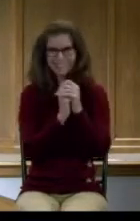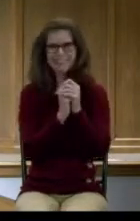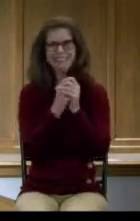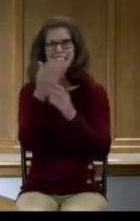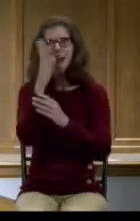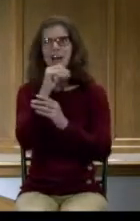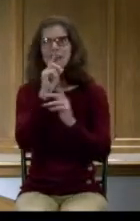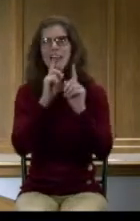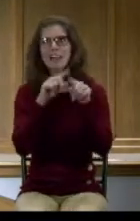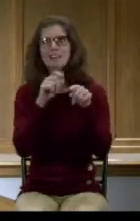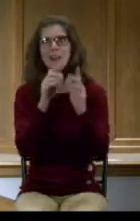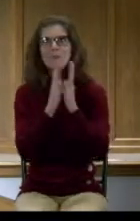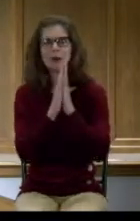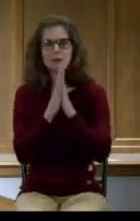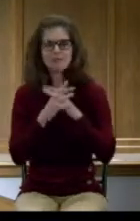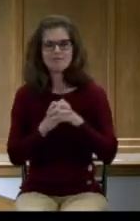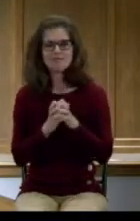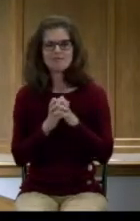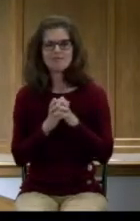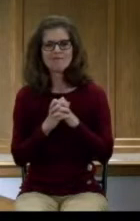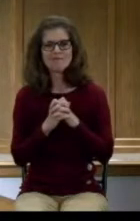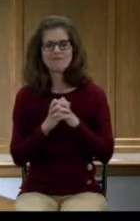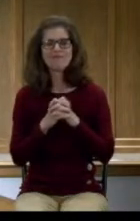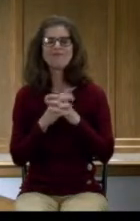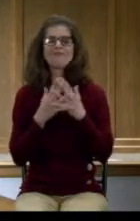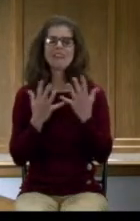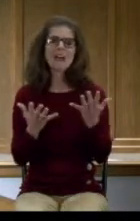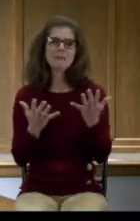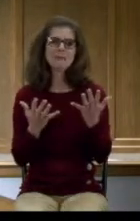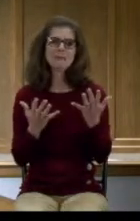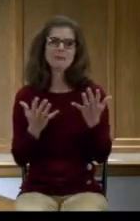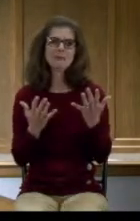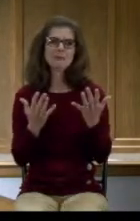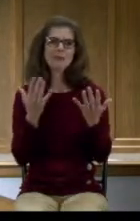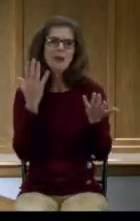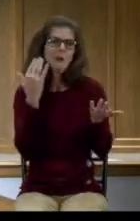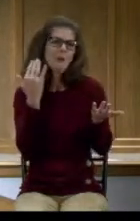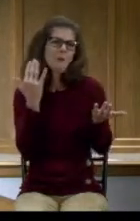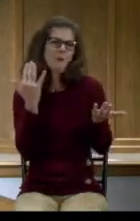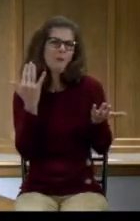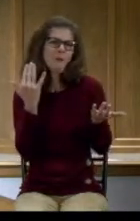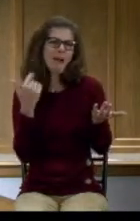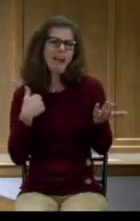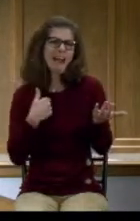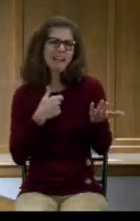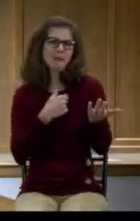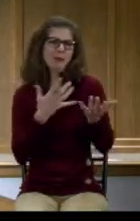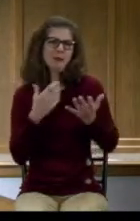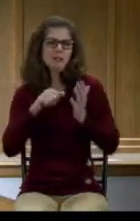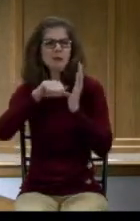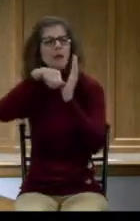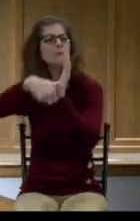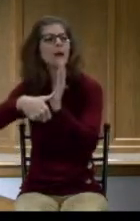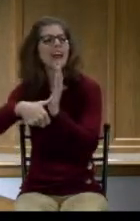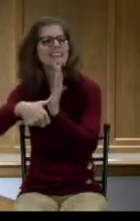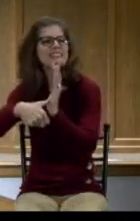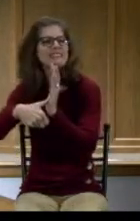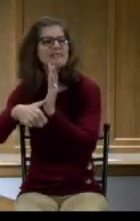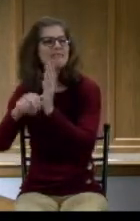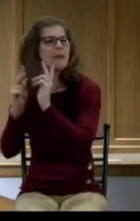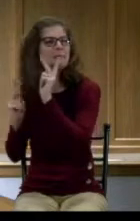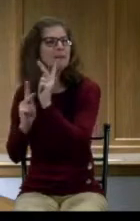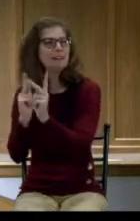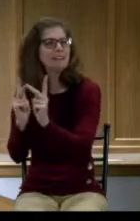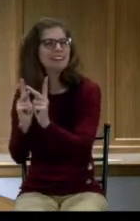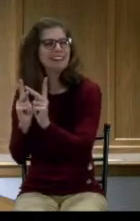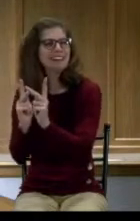Now, why is it that we really want to impress people that we think are important? Or for that